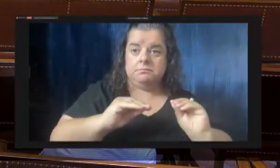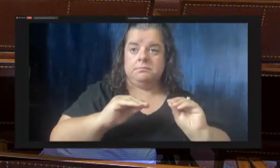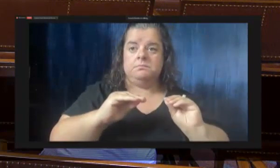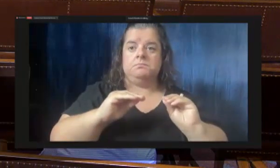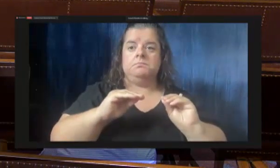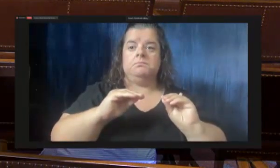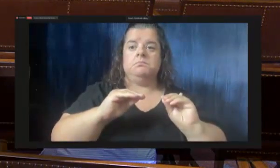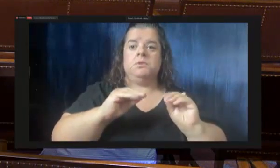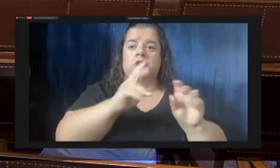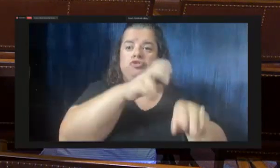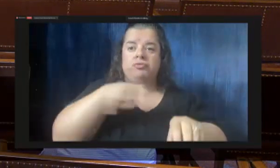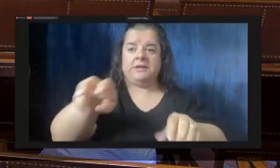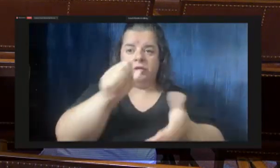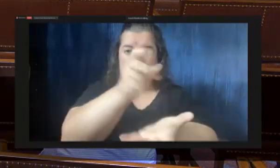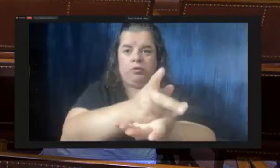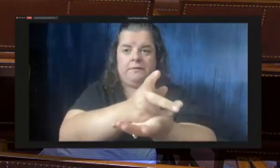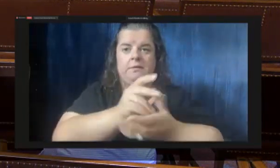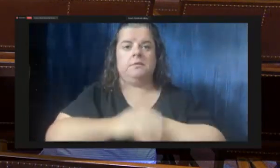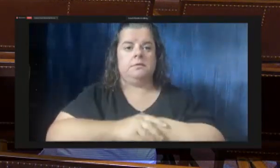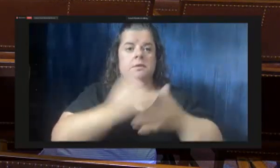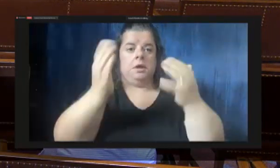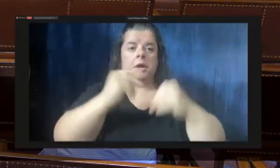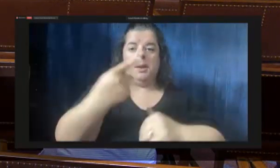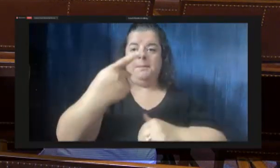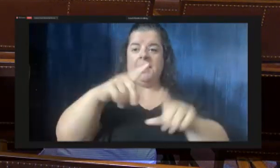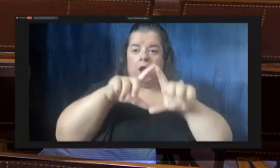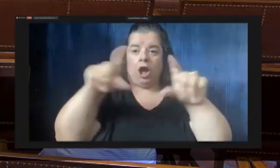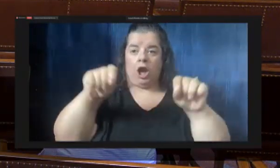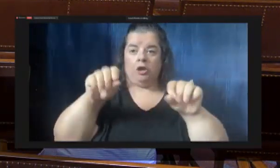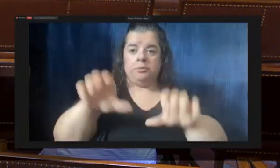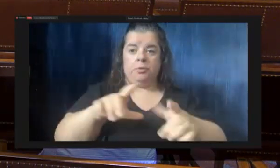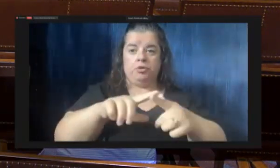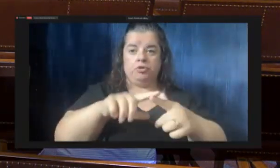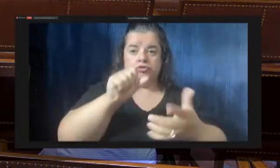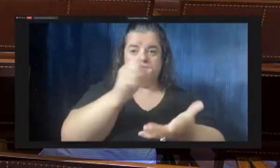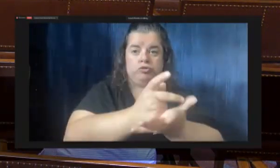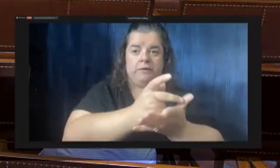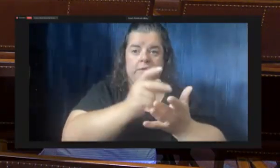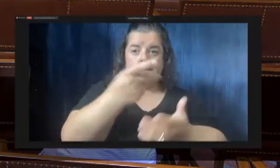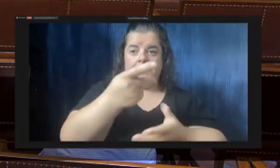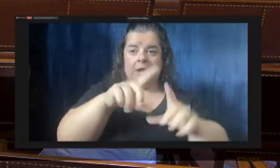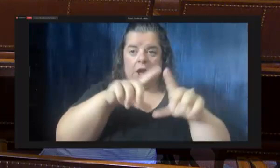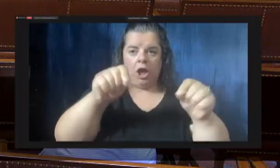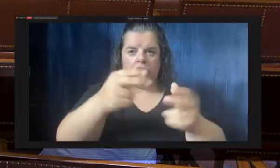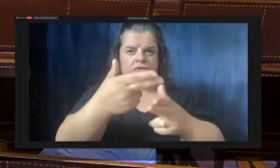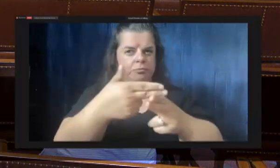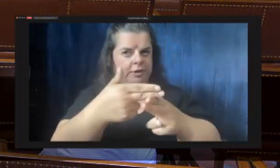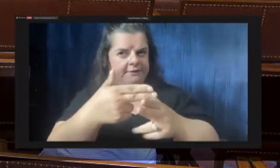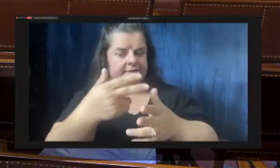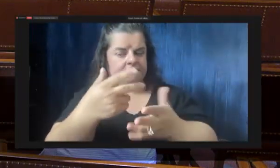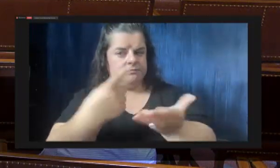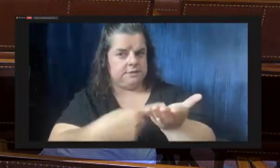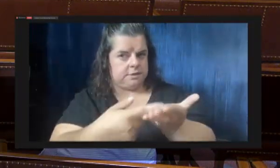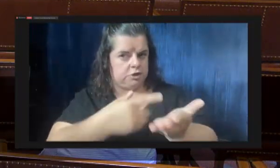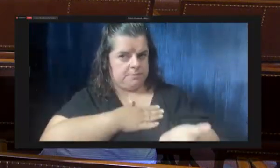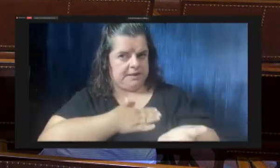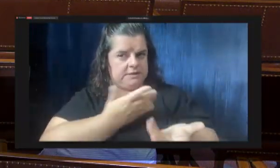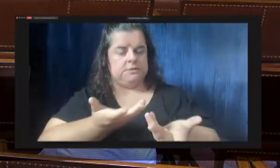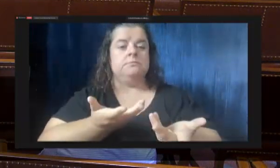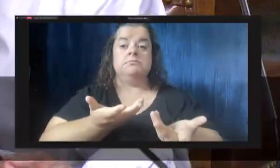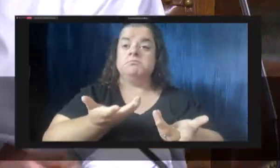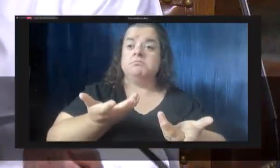are approved. That takes us to P cards. Need a motion to approve the P cards. So moved. Brief discussion, please. Second. Discussion?